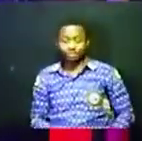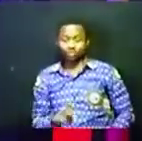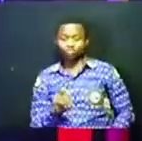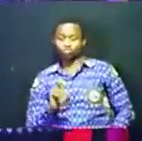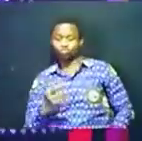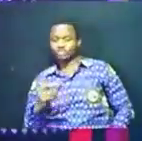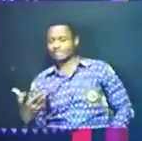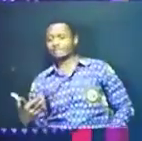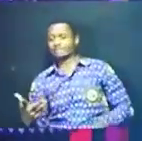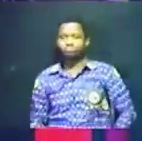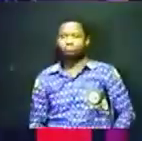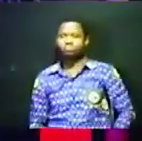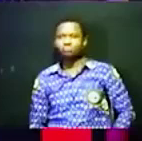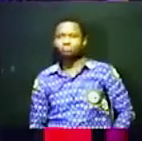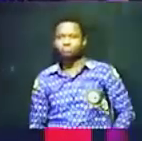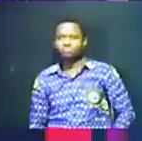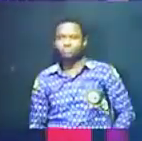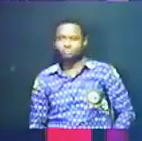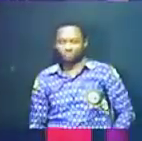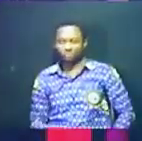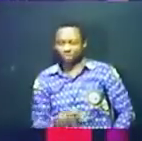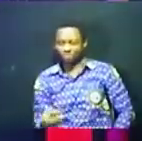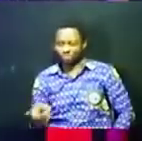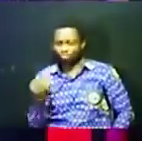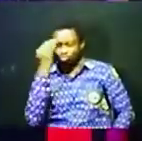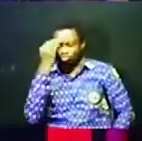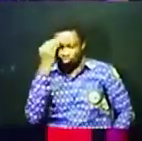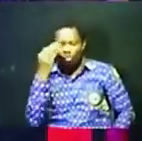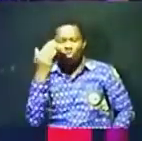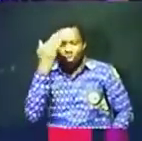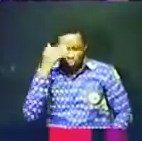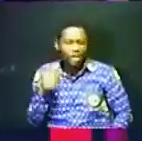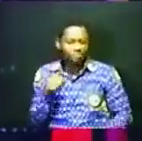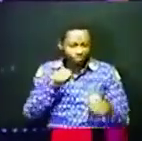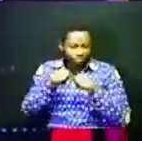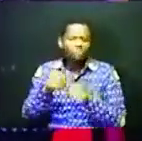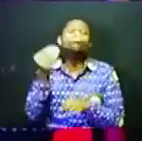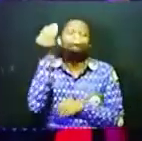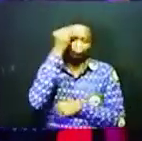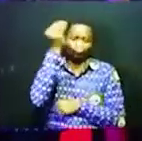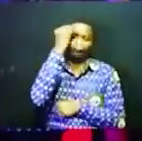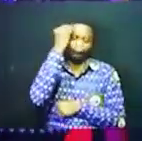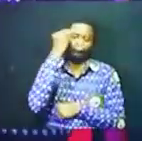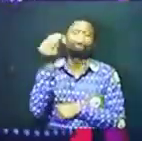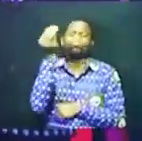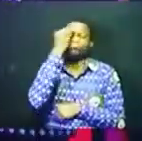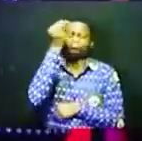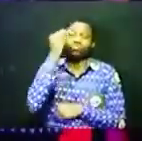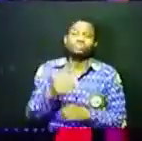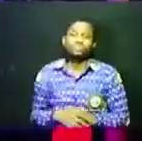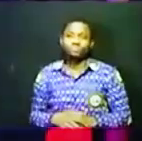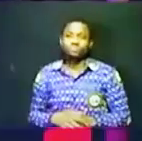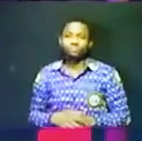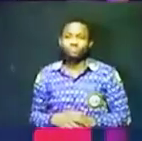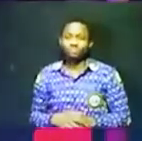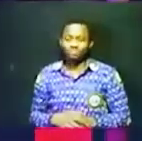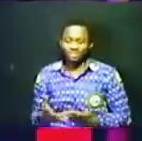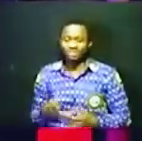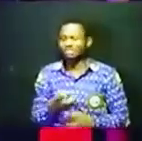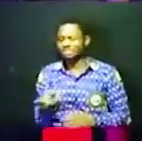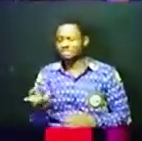witness, they gave the reason why they fought. It has to do with